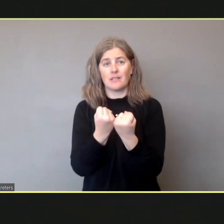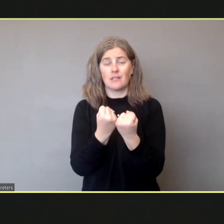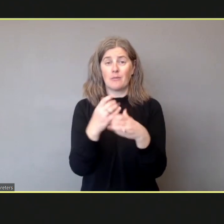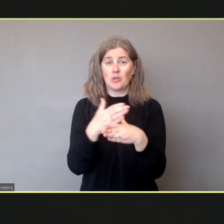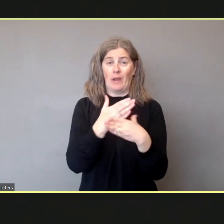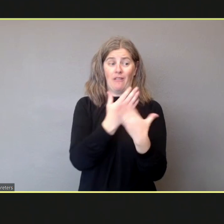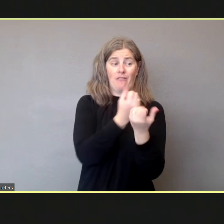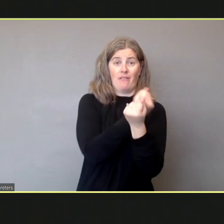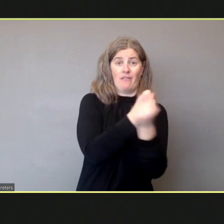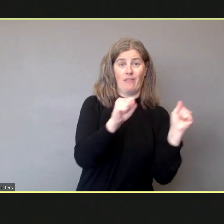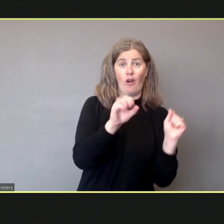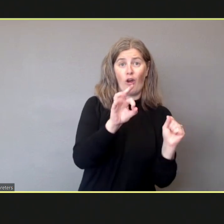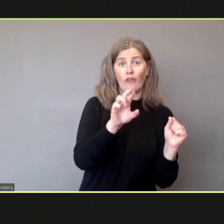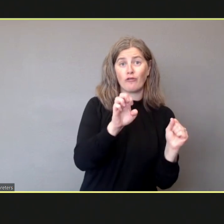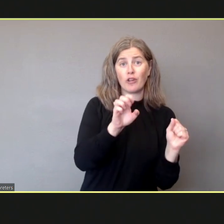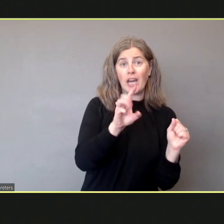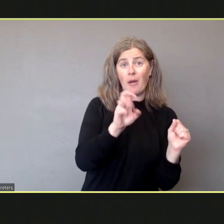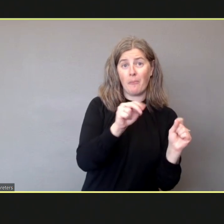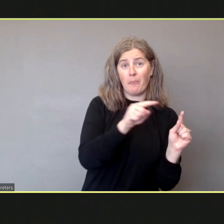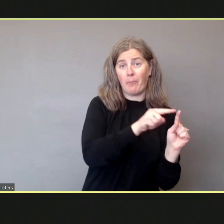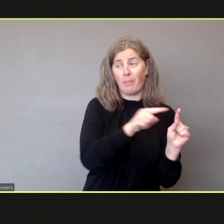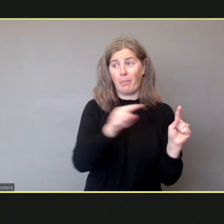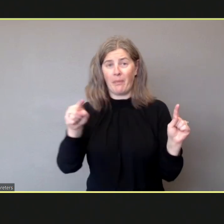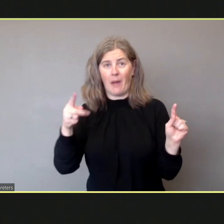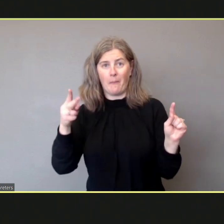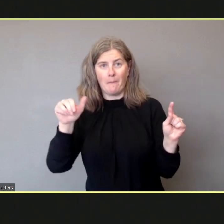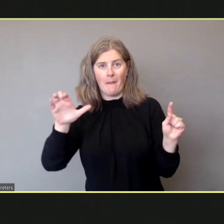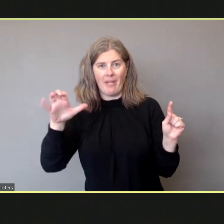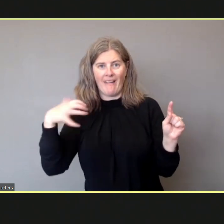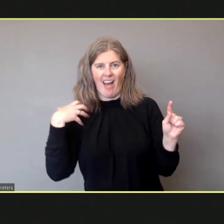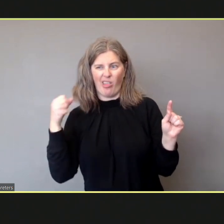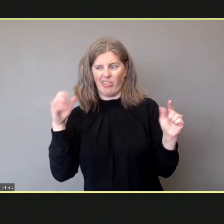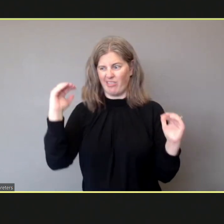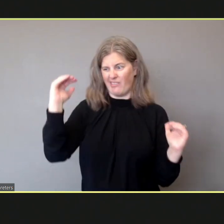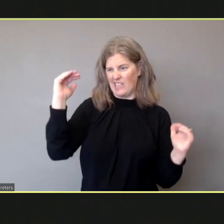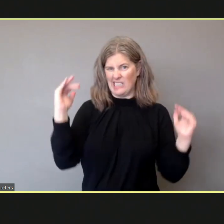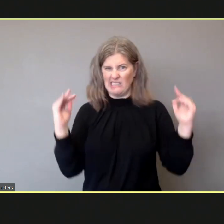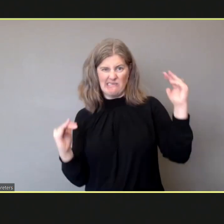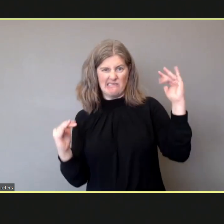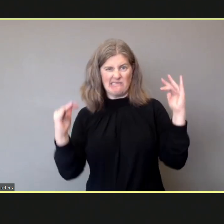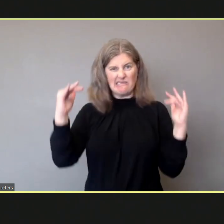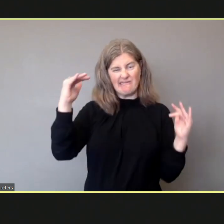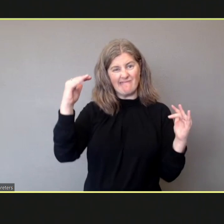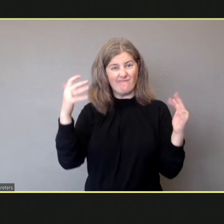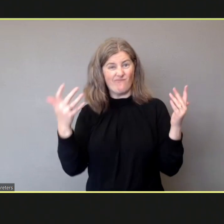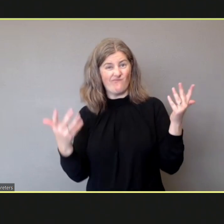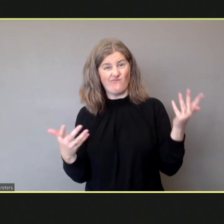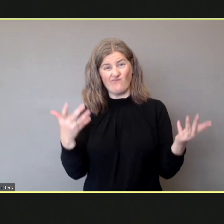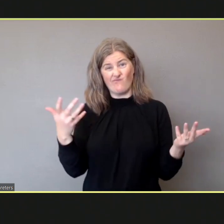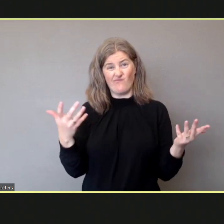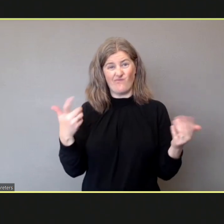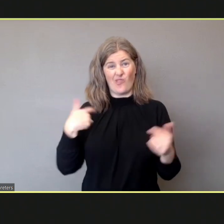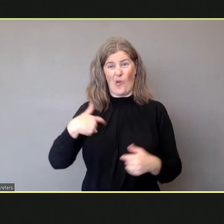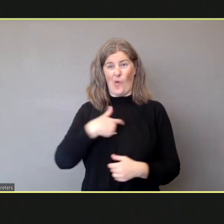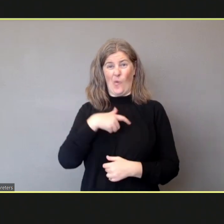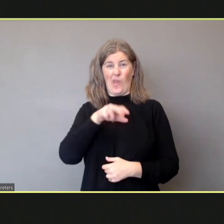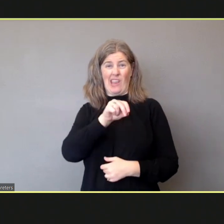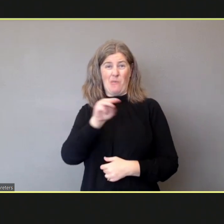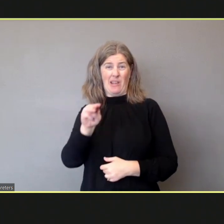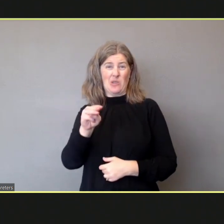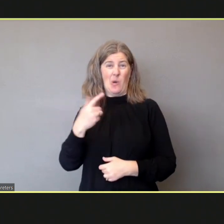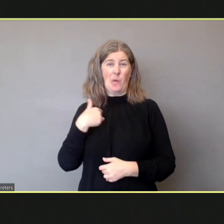and, and public health. And I think that New Mexico may have done a better